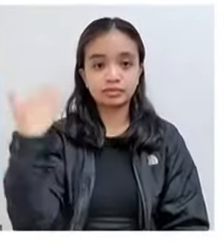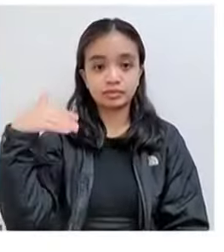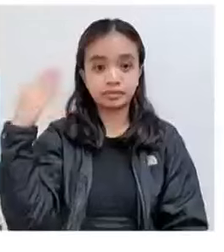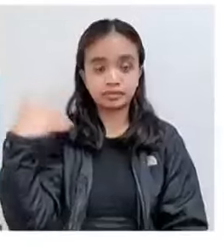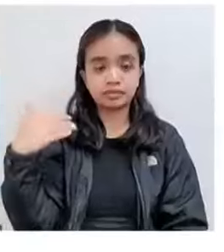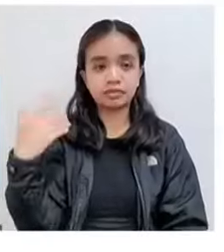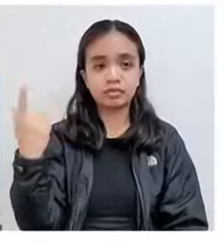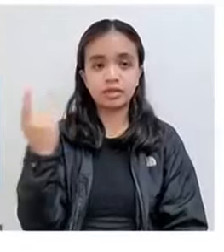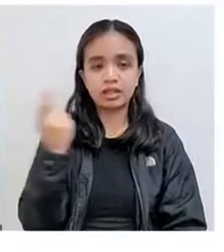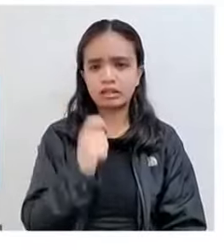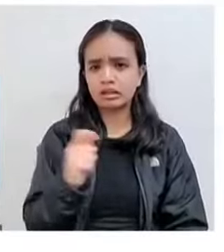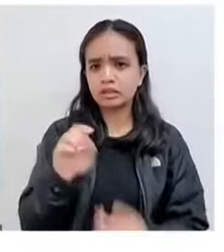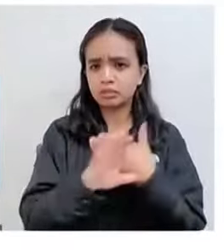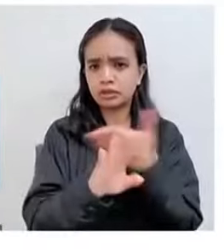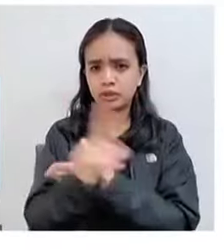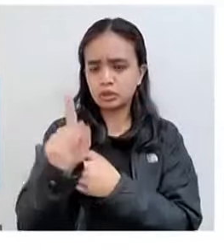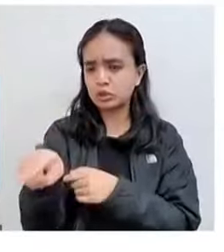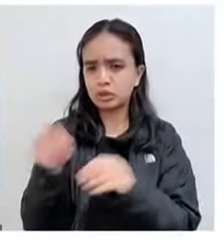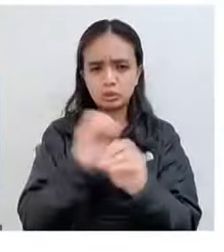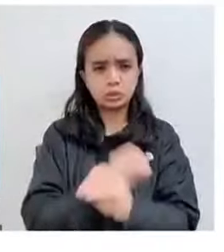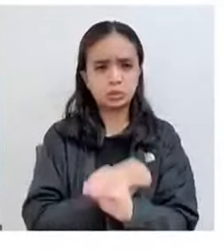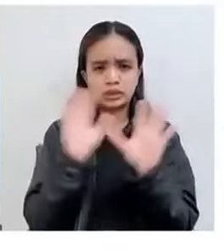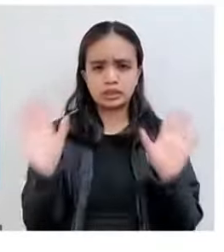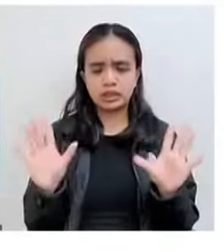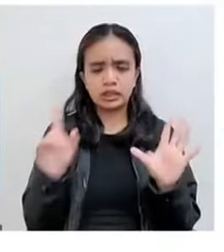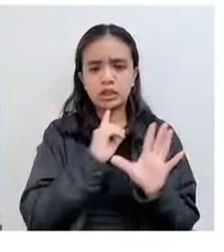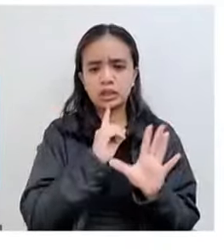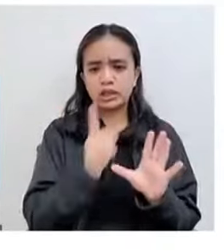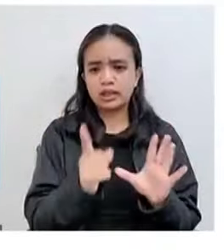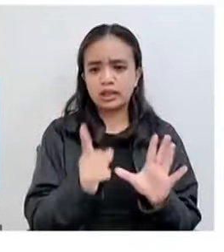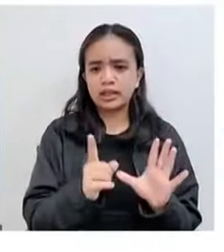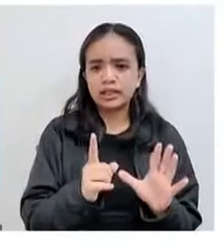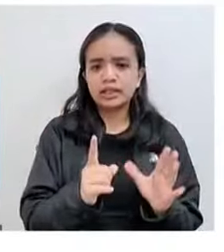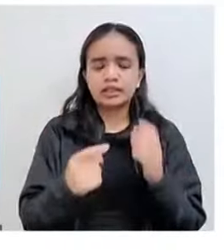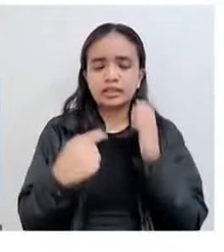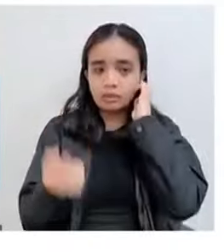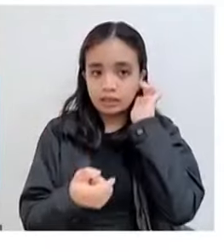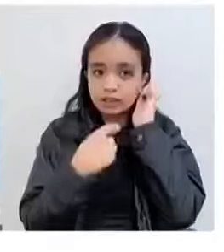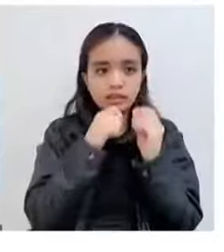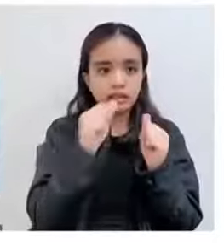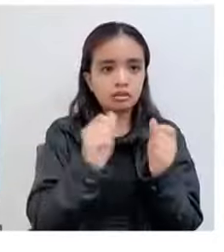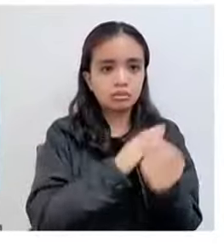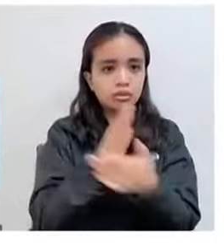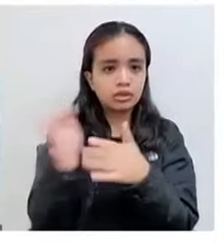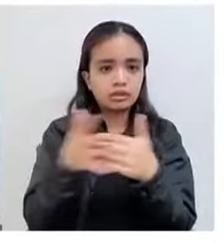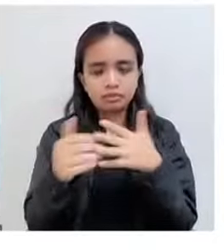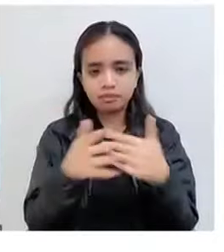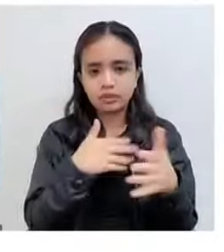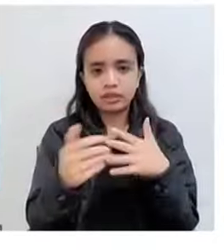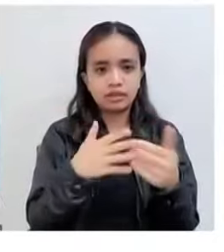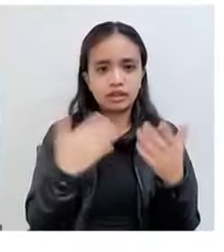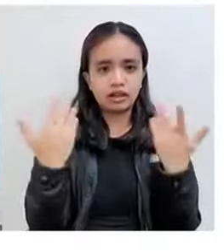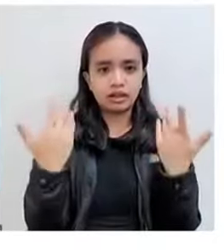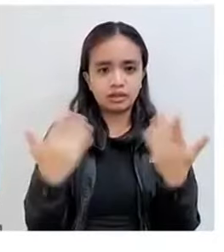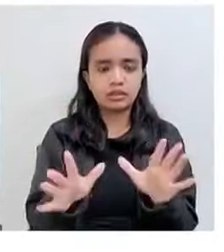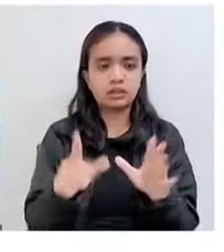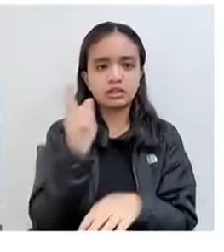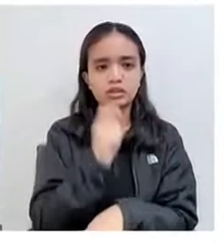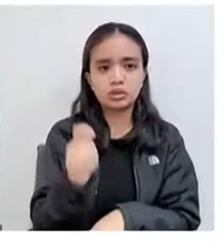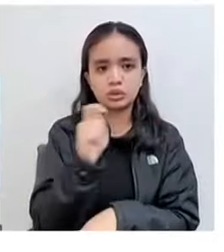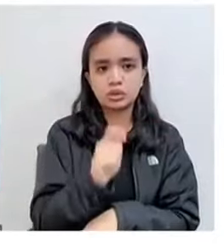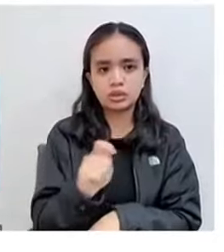very clear. She was very explicit, saying that she's not going anywhere, in so many words. Even after Super Tuesday, it seems as if she's not